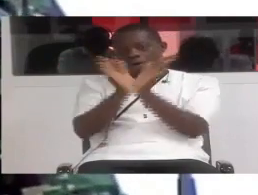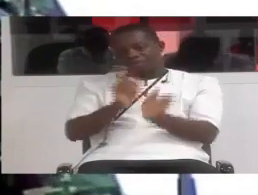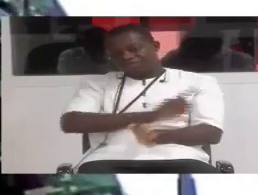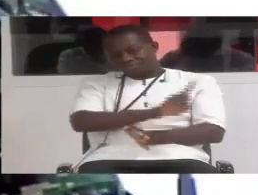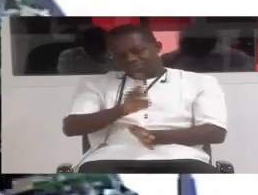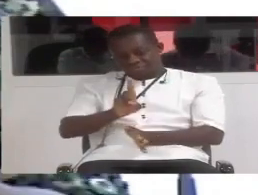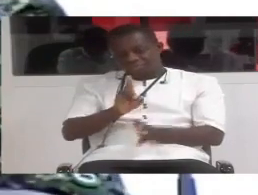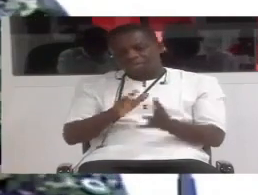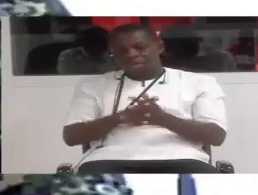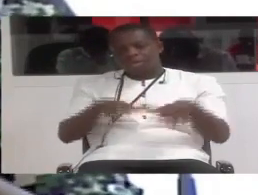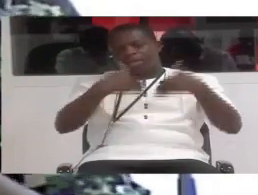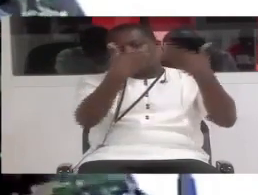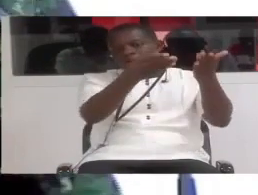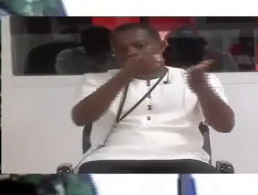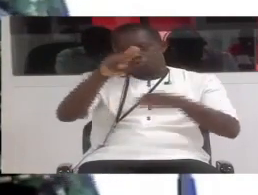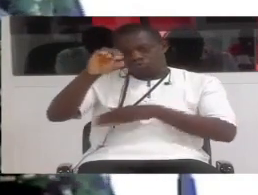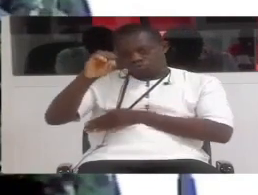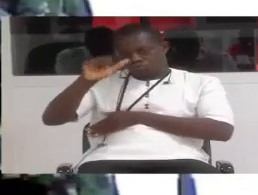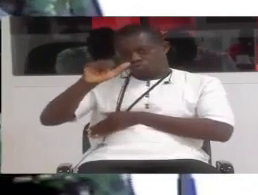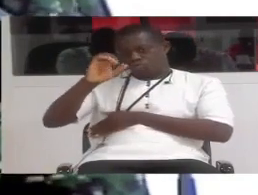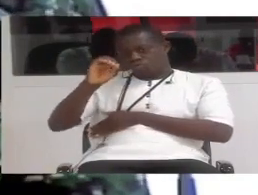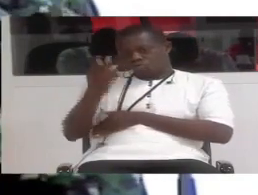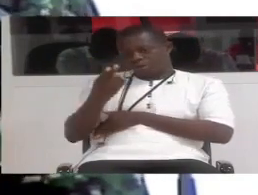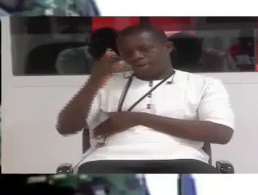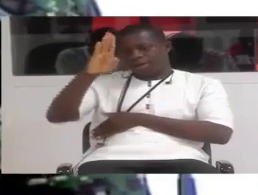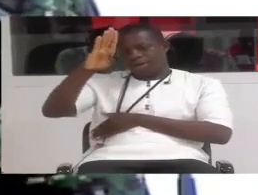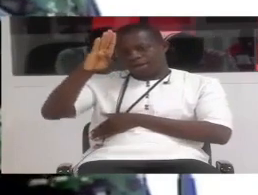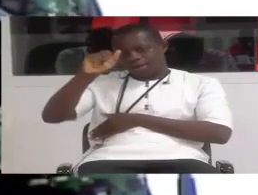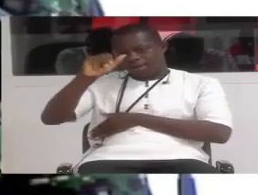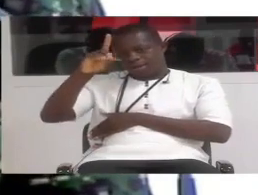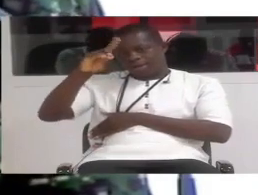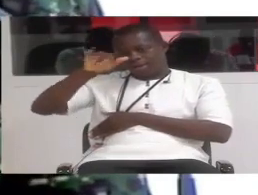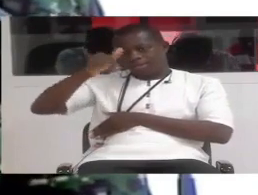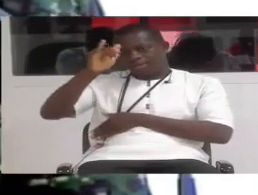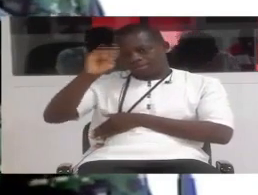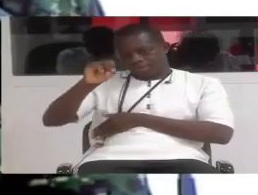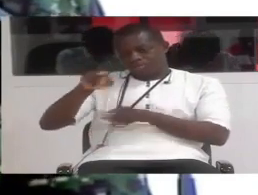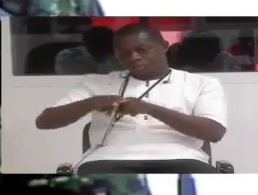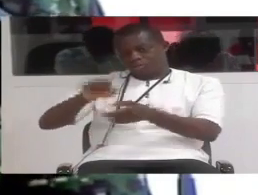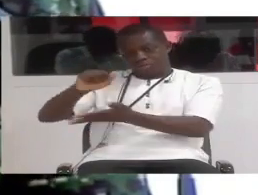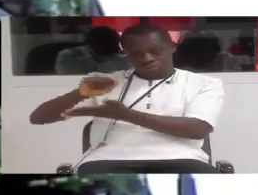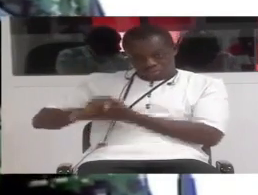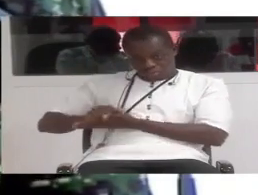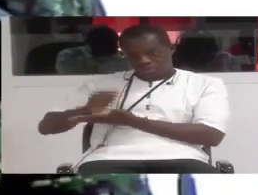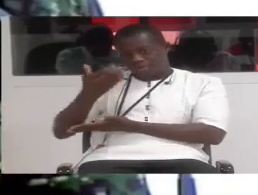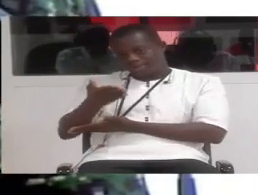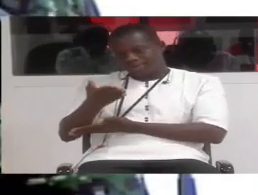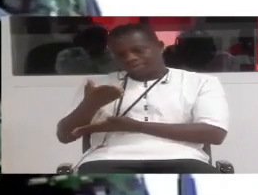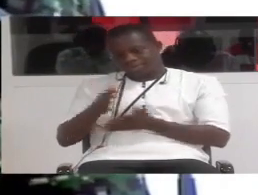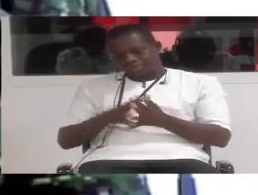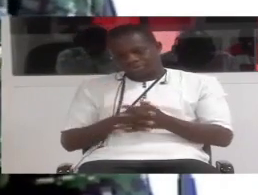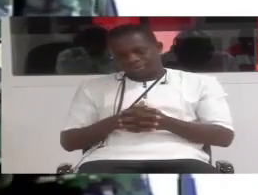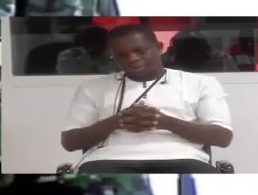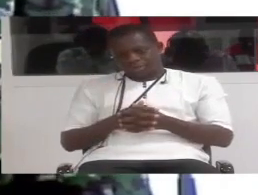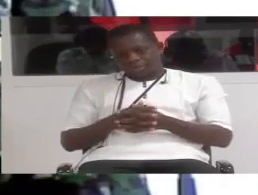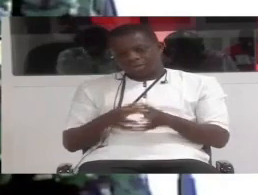that. Dañ ko jox Noa Baji moko amé won. We gave it all to Noa Baji. He was the one in custody of the money.